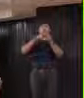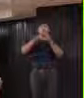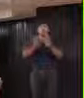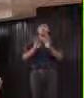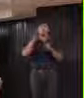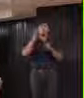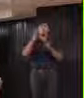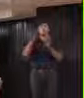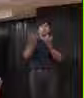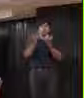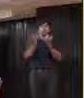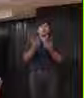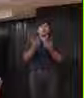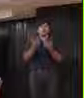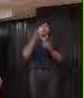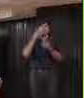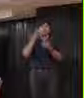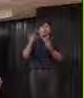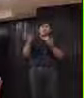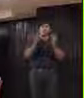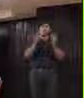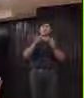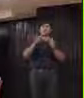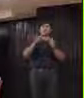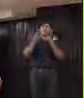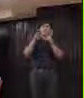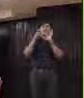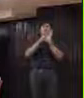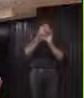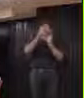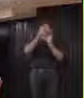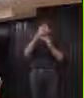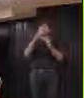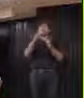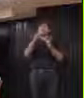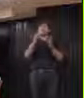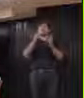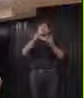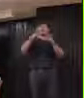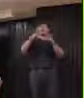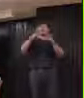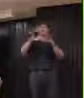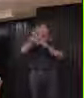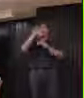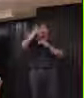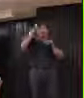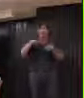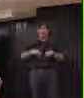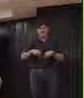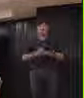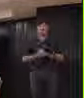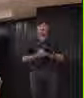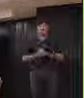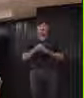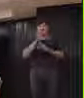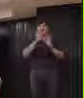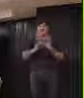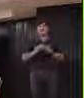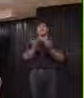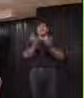at the debates on Article 370 in the Constituent Assembly of India, you have